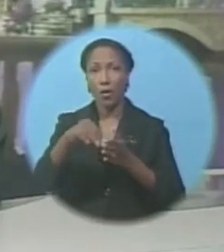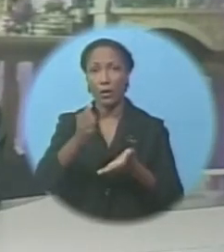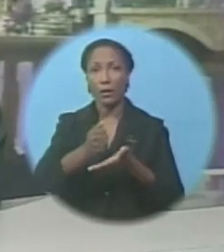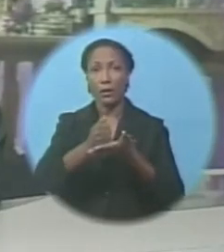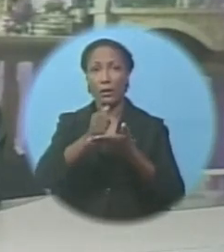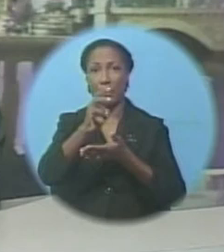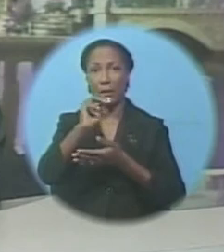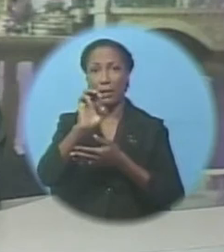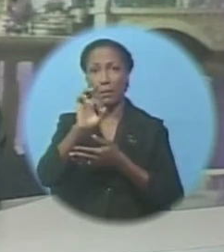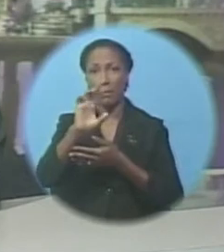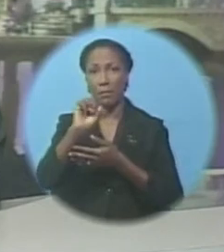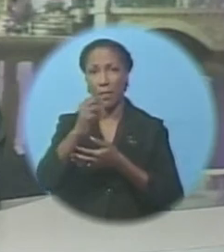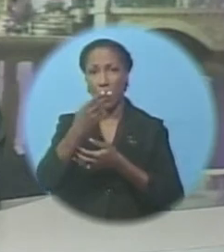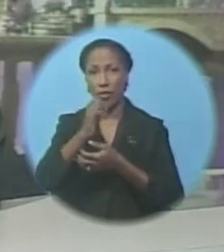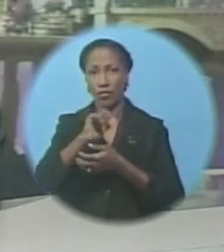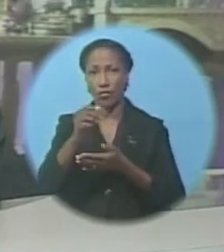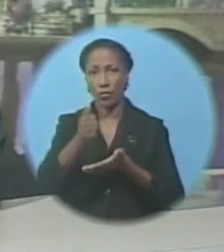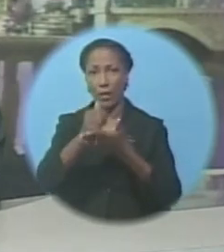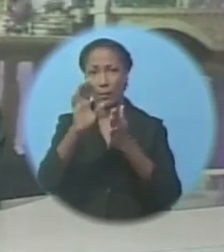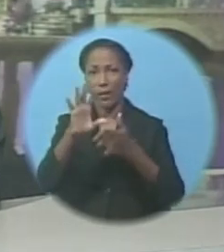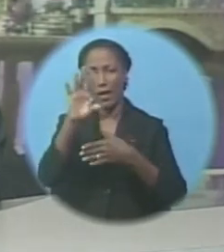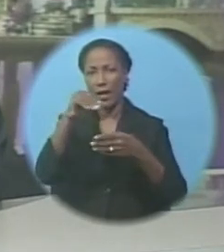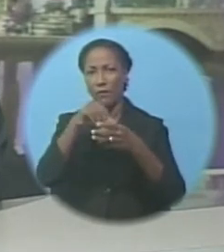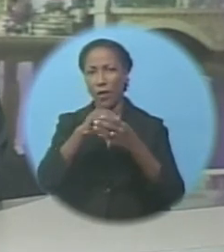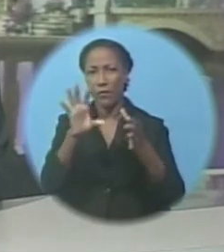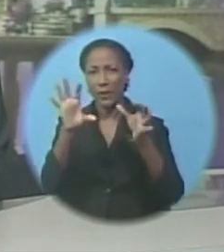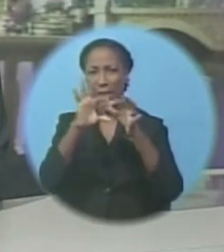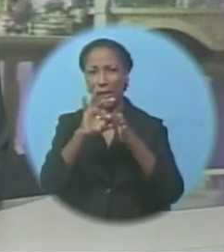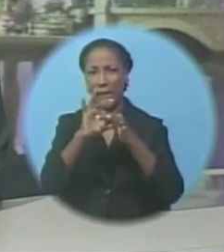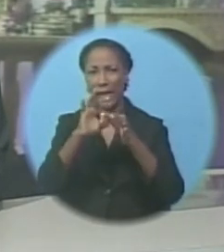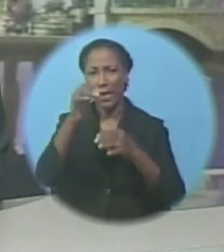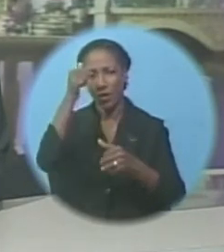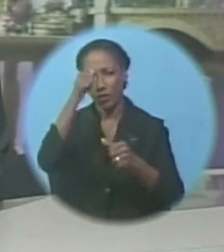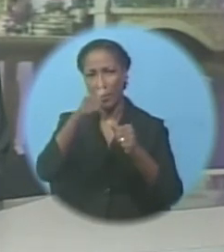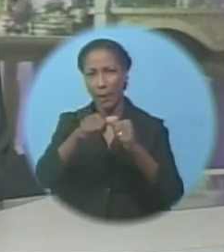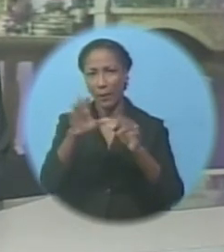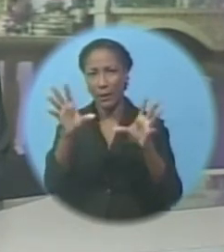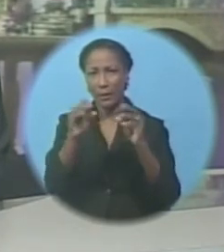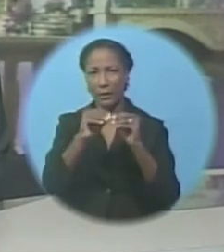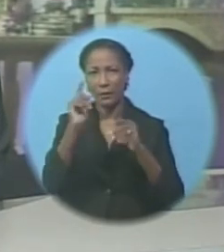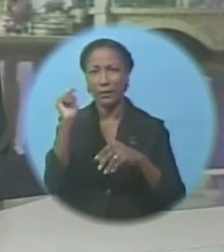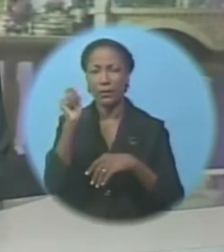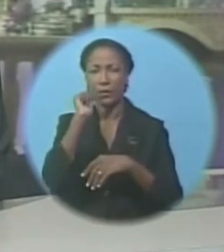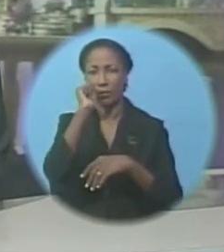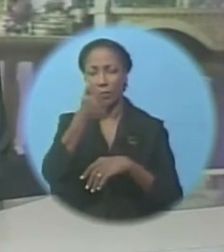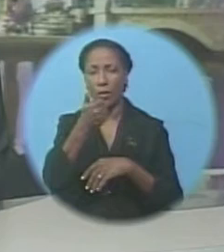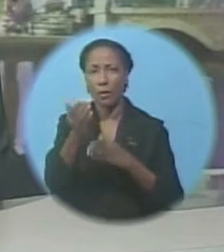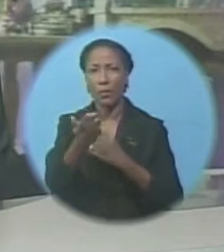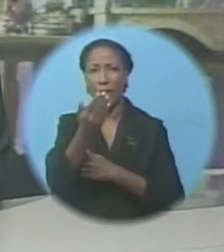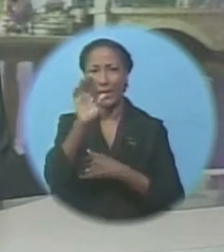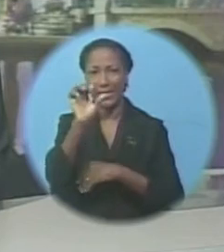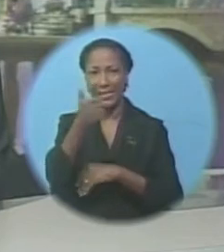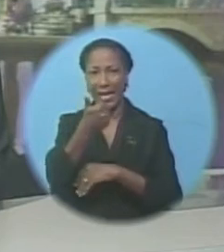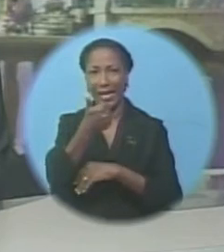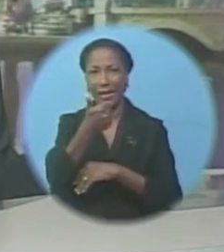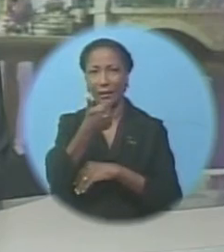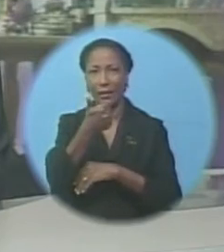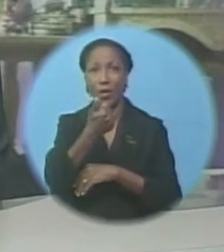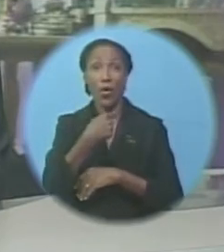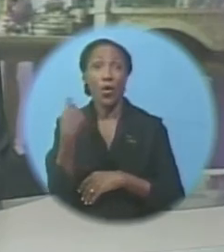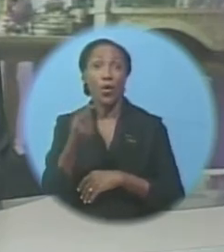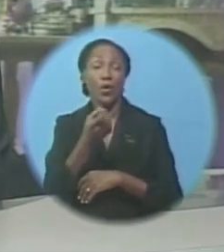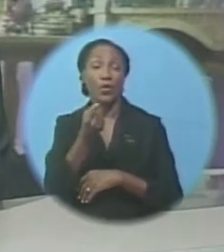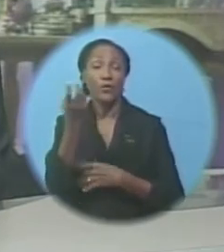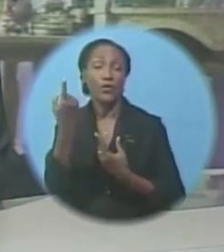in the link are also reminded of the meeting tomorrow morning at 10 at the Prince Cave Hall. Well, with only a few days